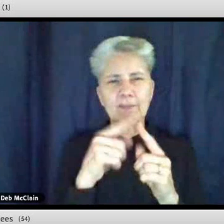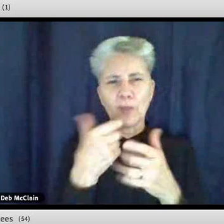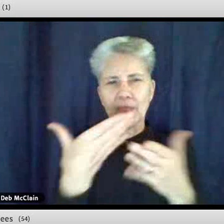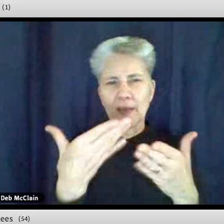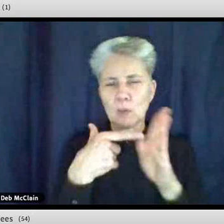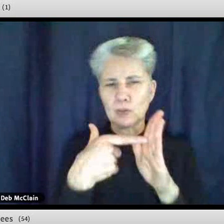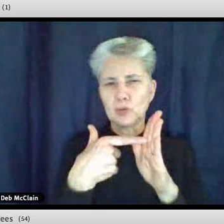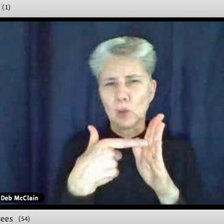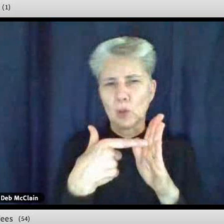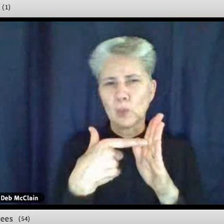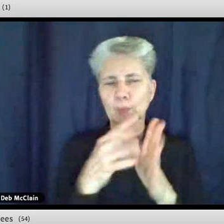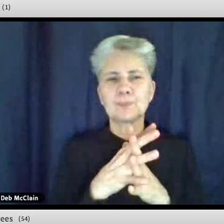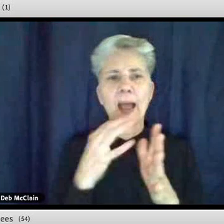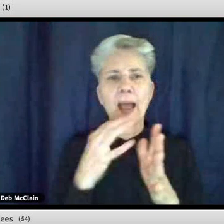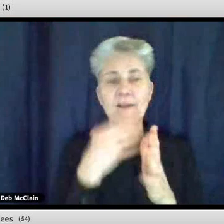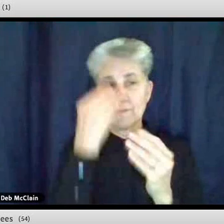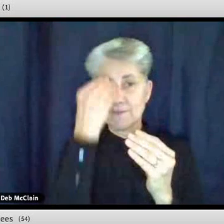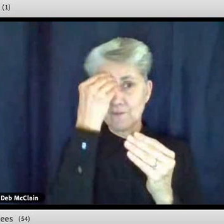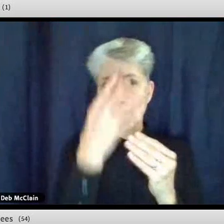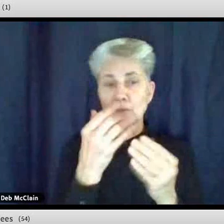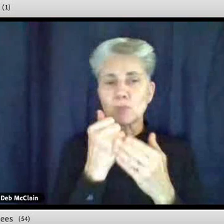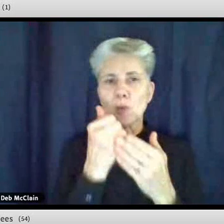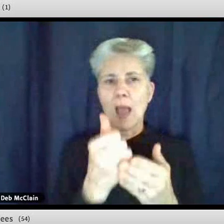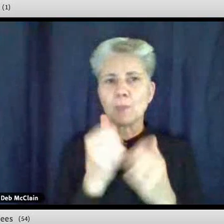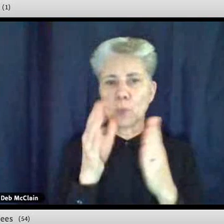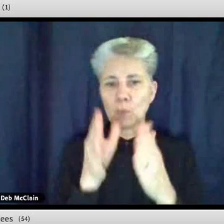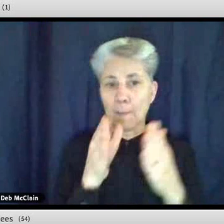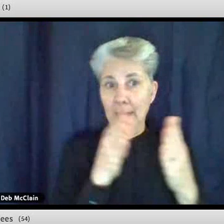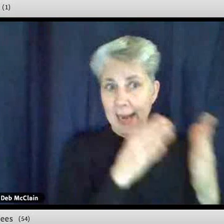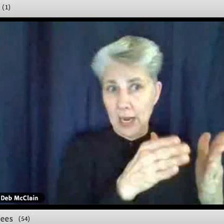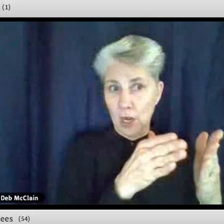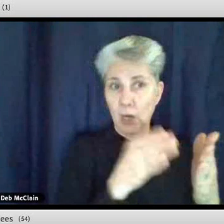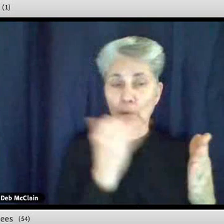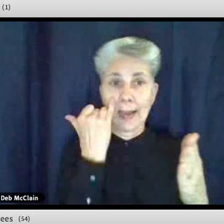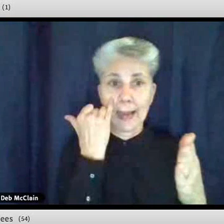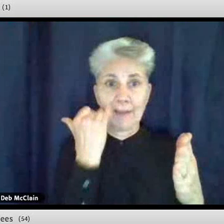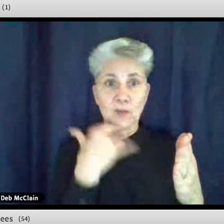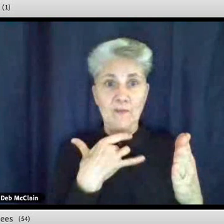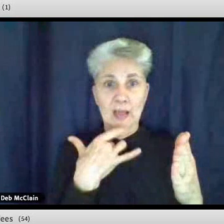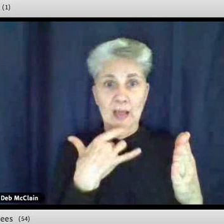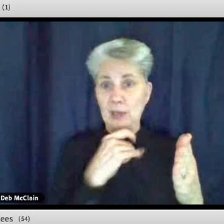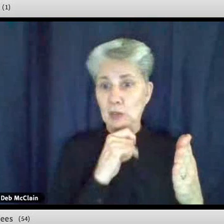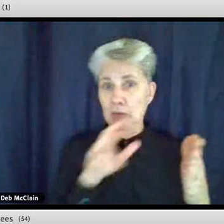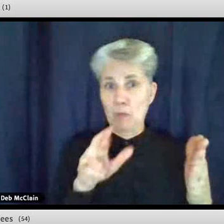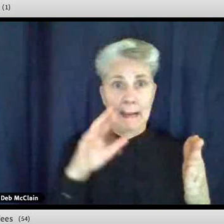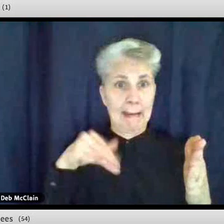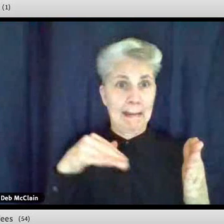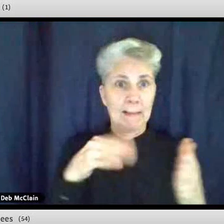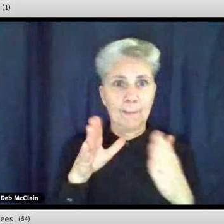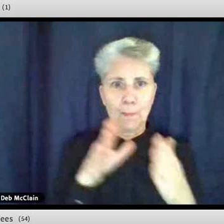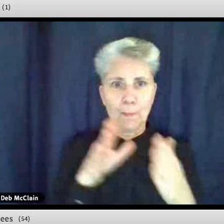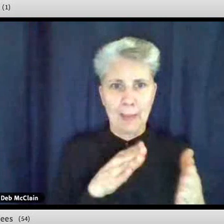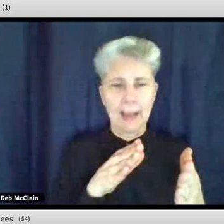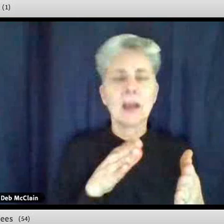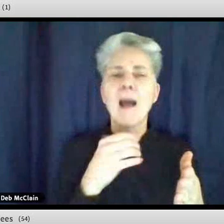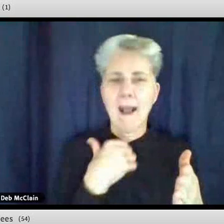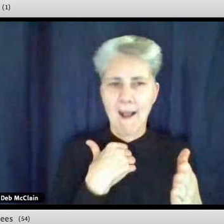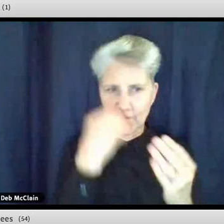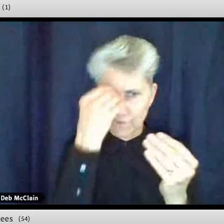things. I've got 3 different things that I want to show you. I've got some information to help you